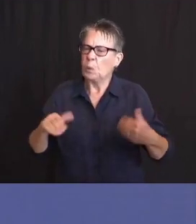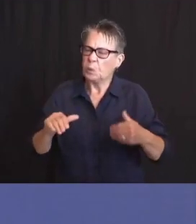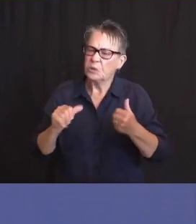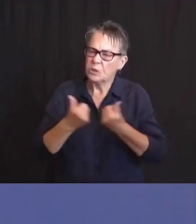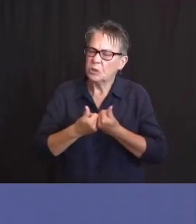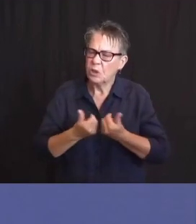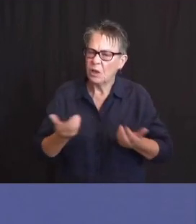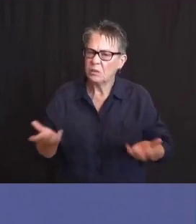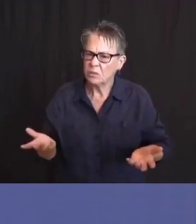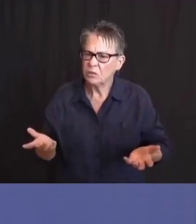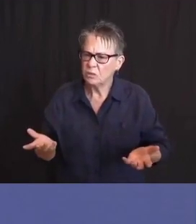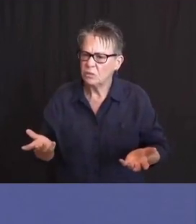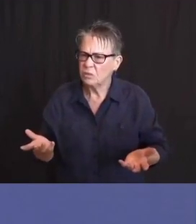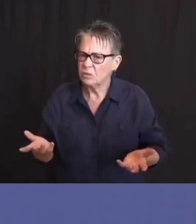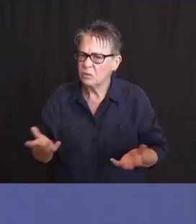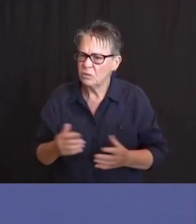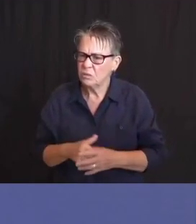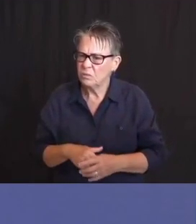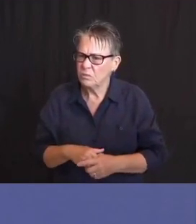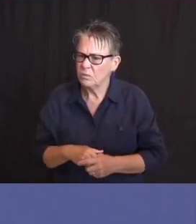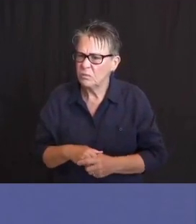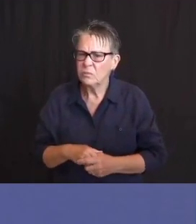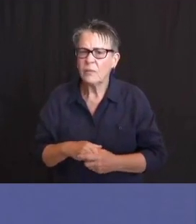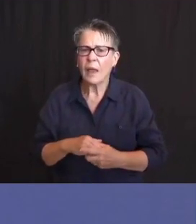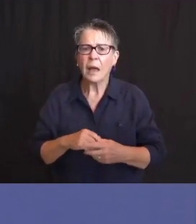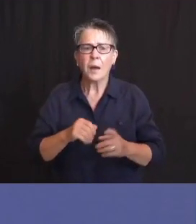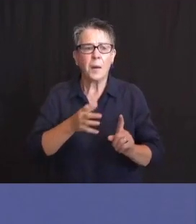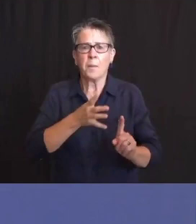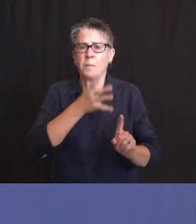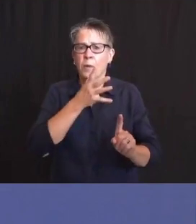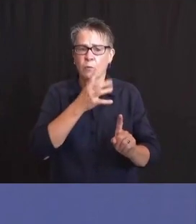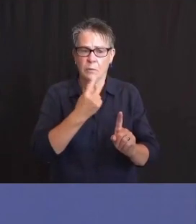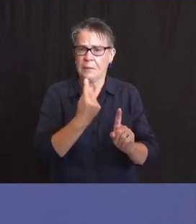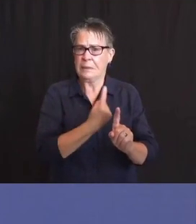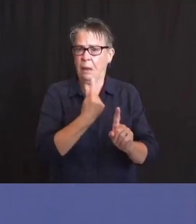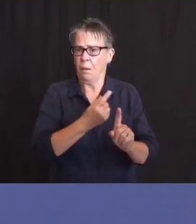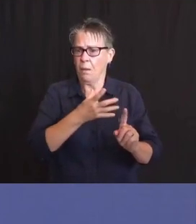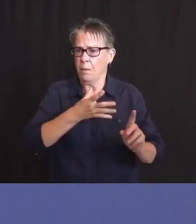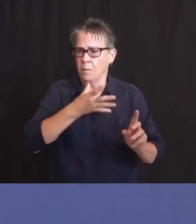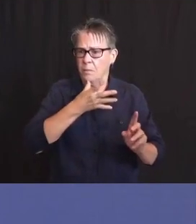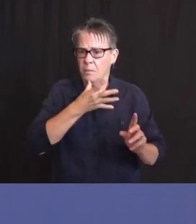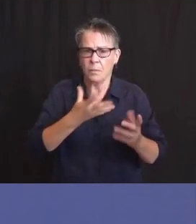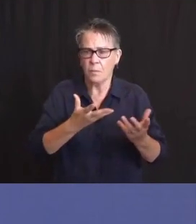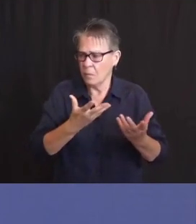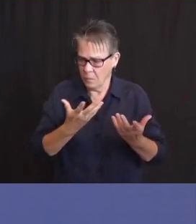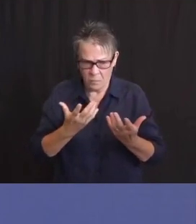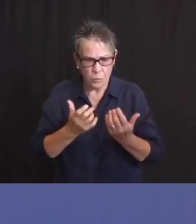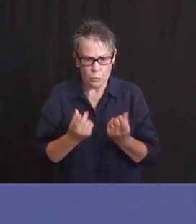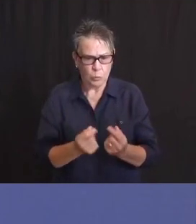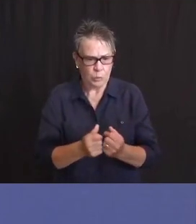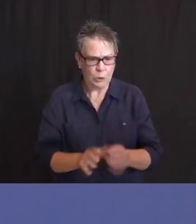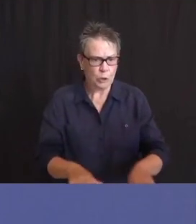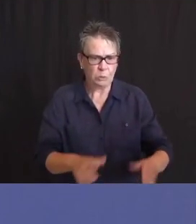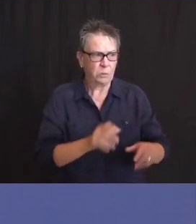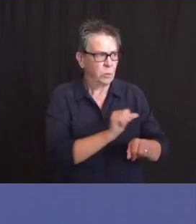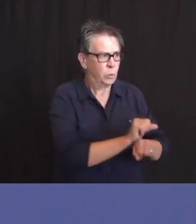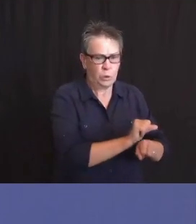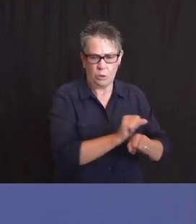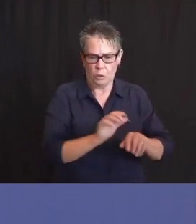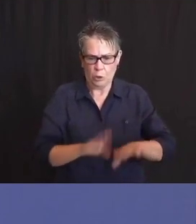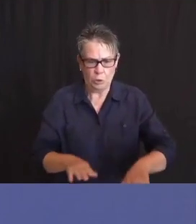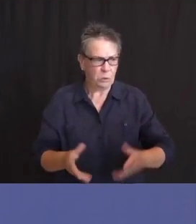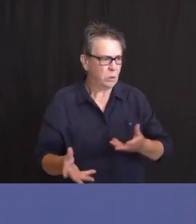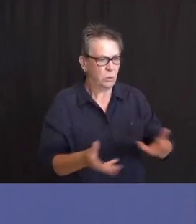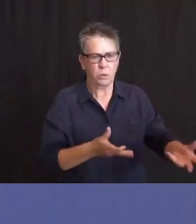two working parents or a single mom or dad, or the circumstances of their density of their living, where the in-person